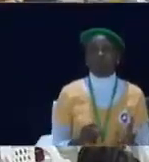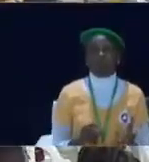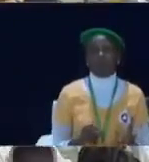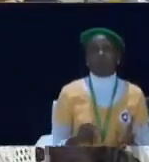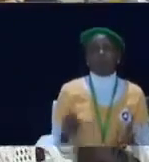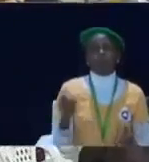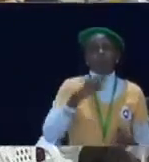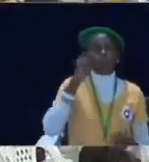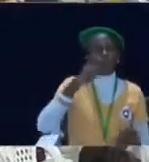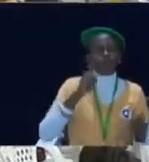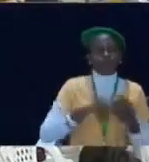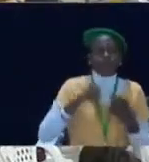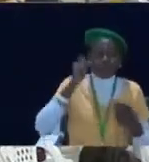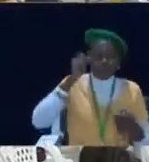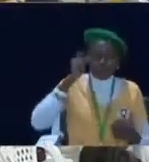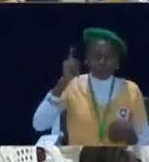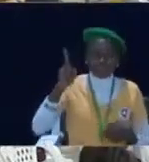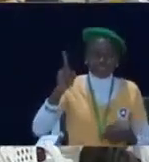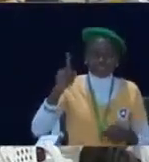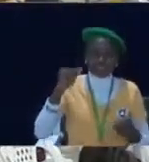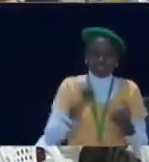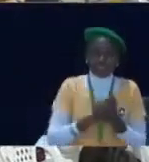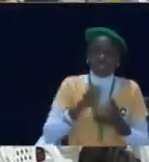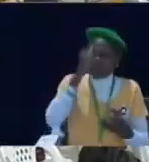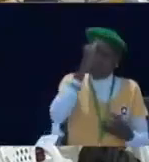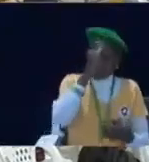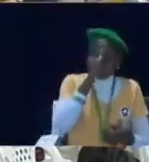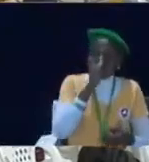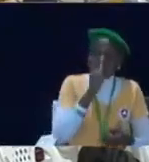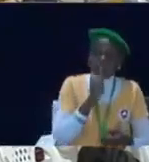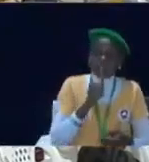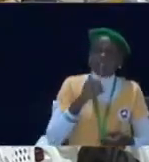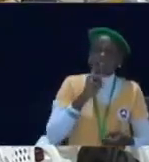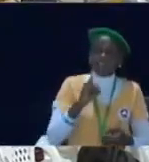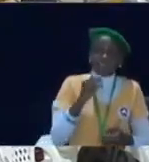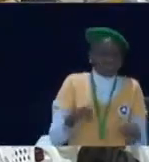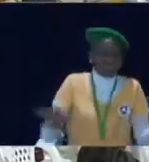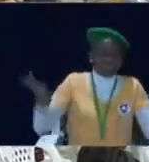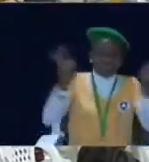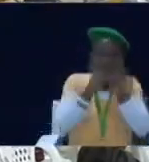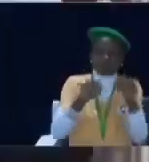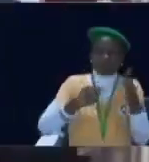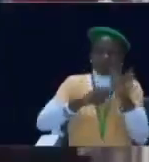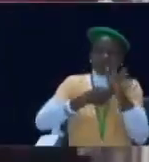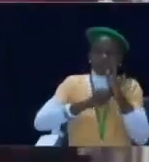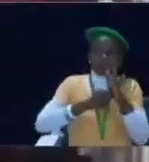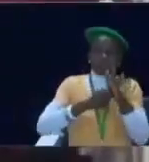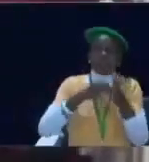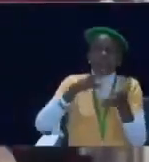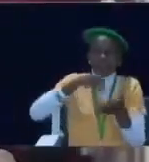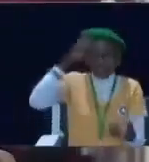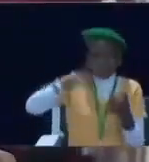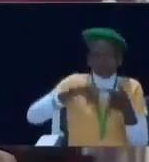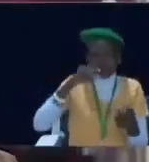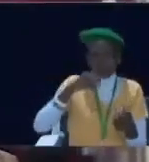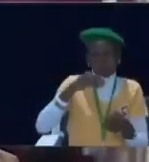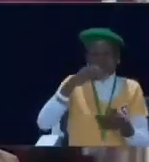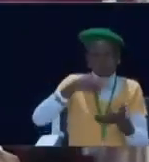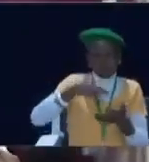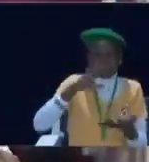You need to understand that patience is a vital key. Learn to trust the